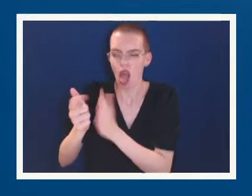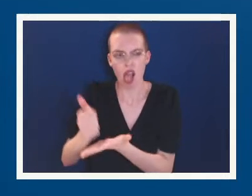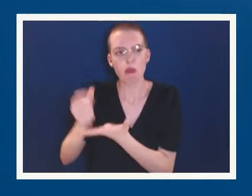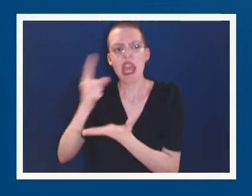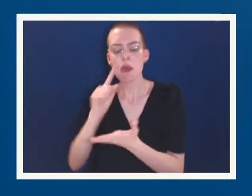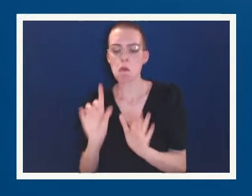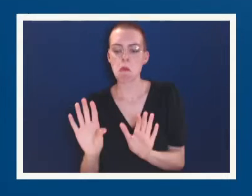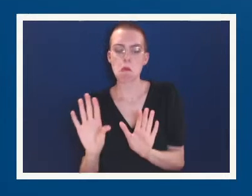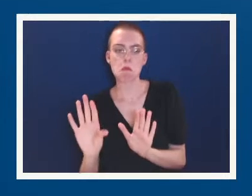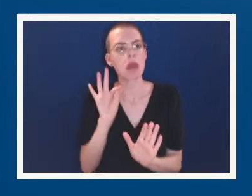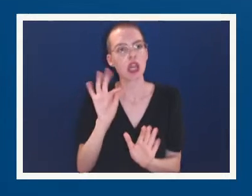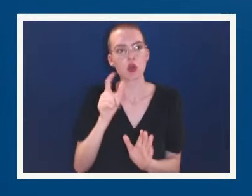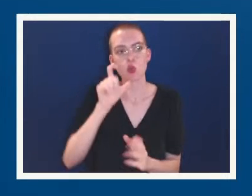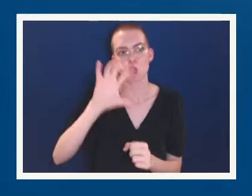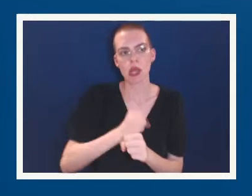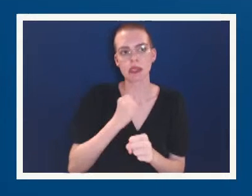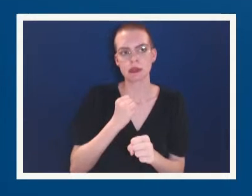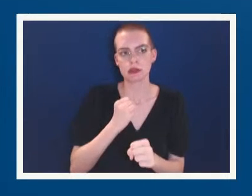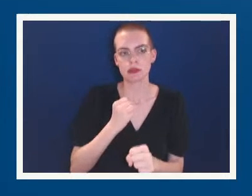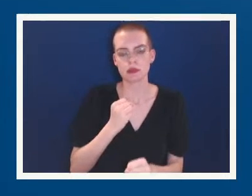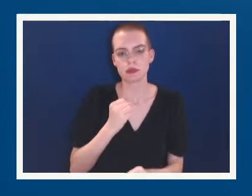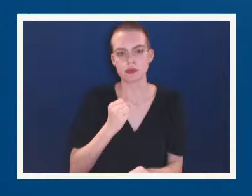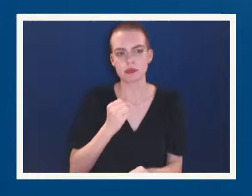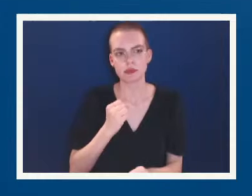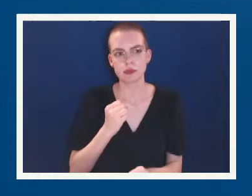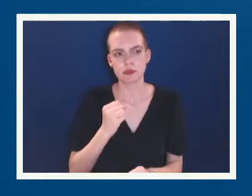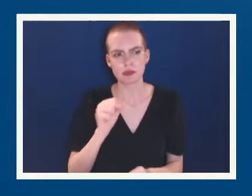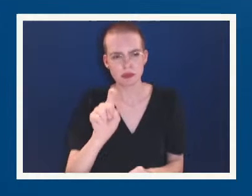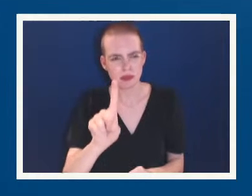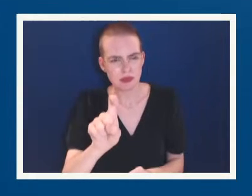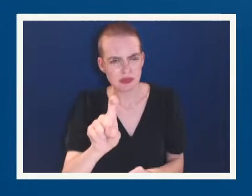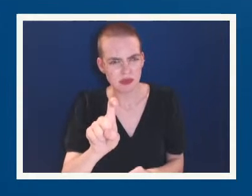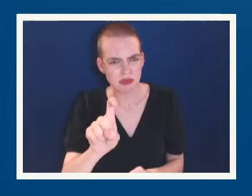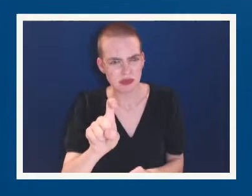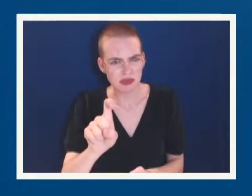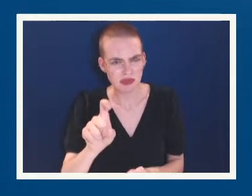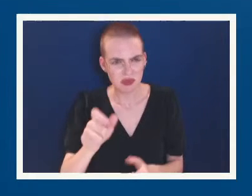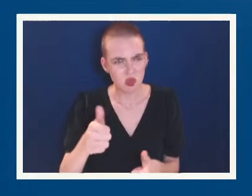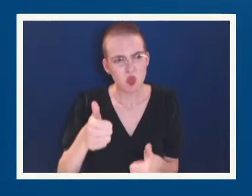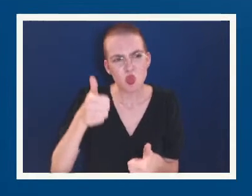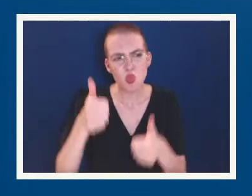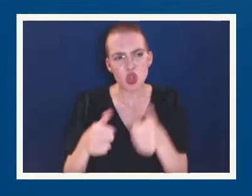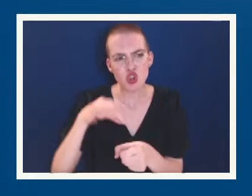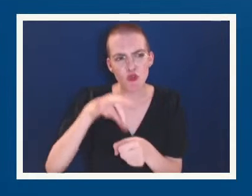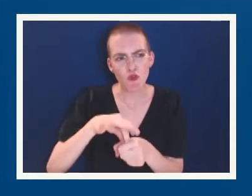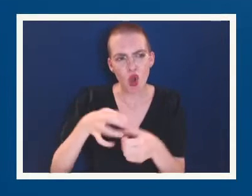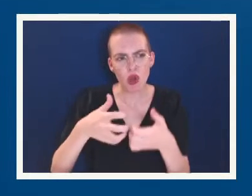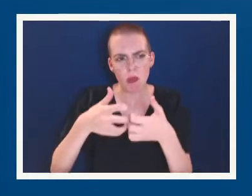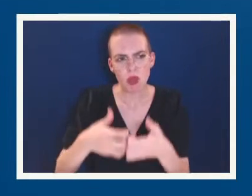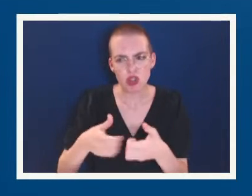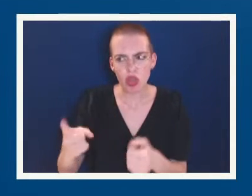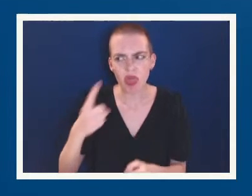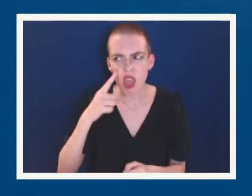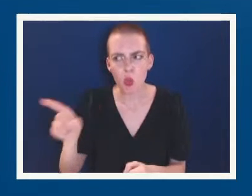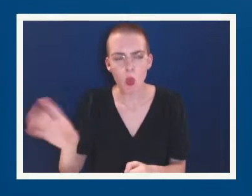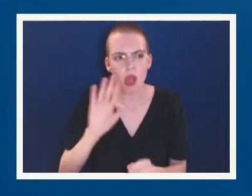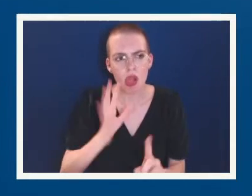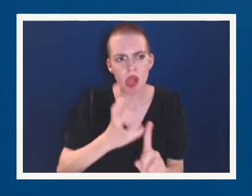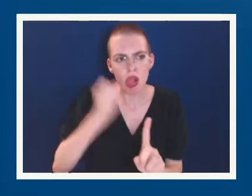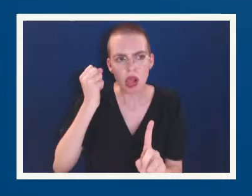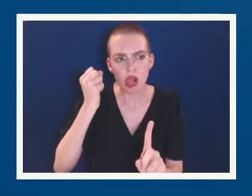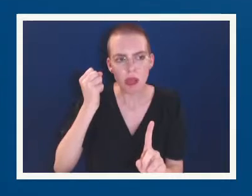Let me ask you a question. What voting machines do you think this guy's going to decertify? Probably the ones here in Philadelphia,